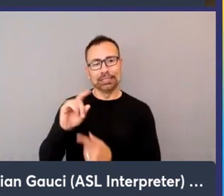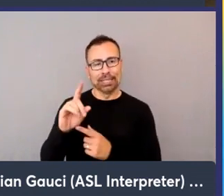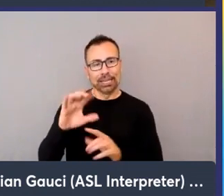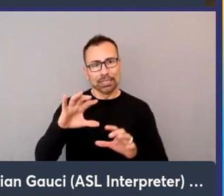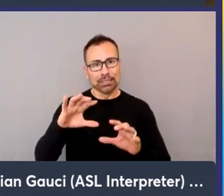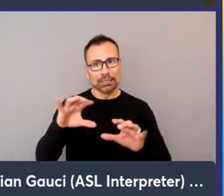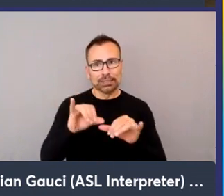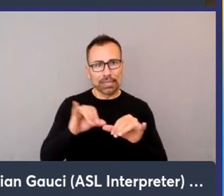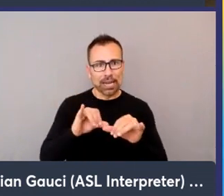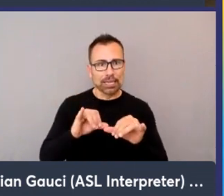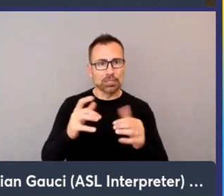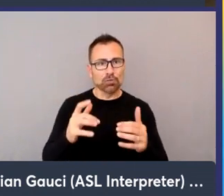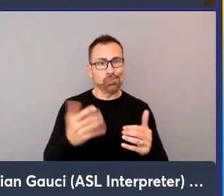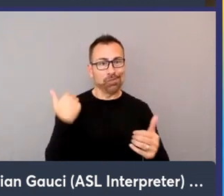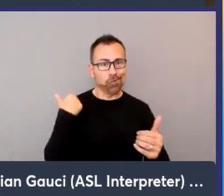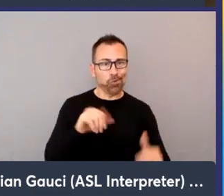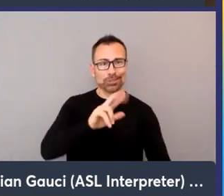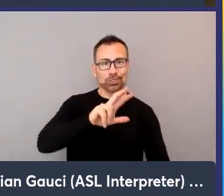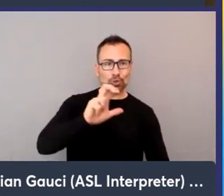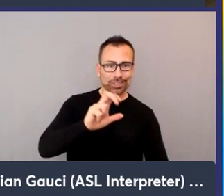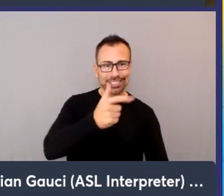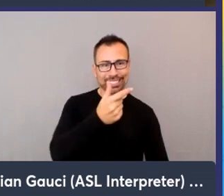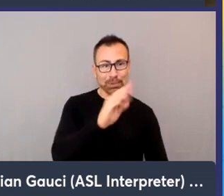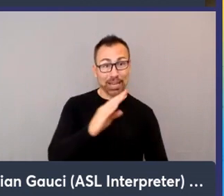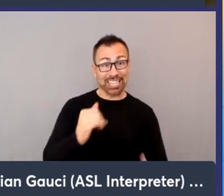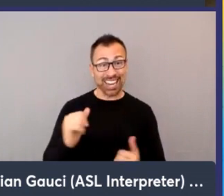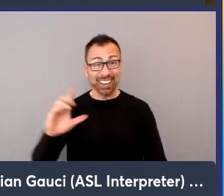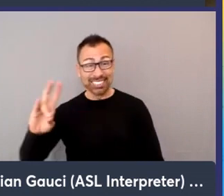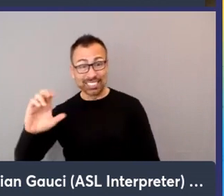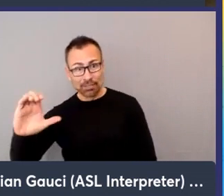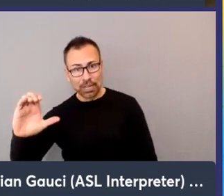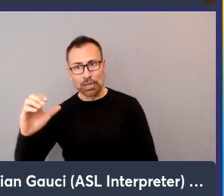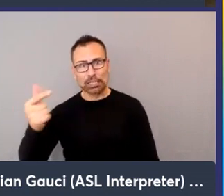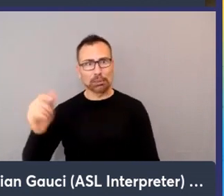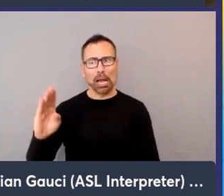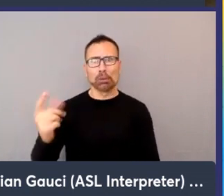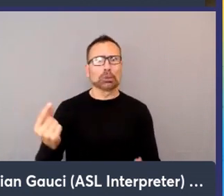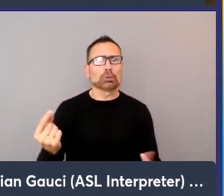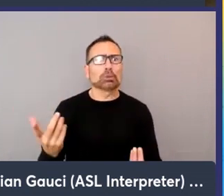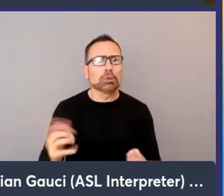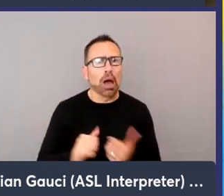do I manage that? Mm-hmm. Right. So that's where it comes down to.